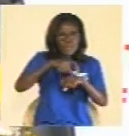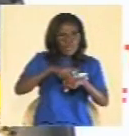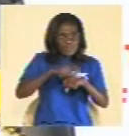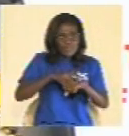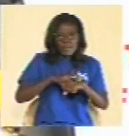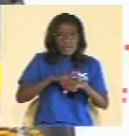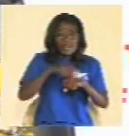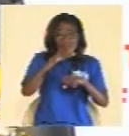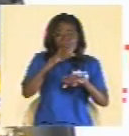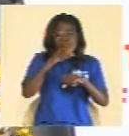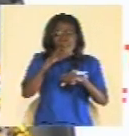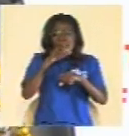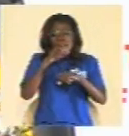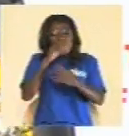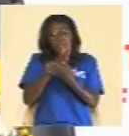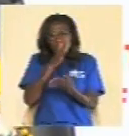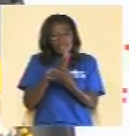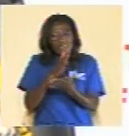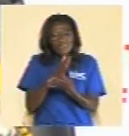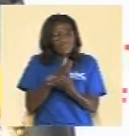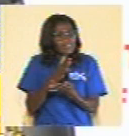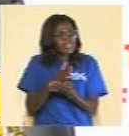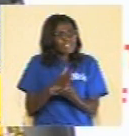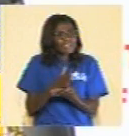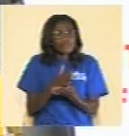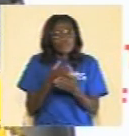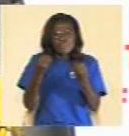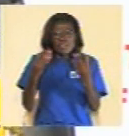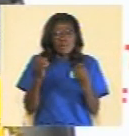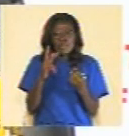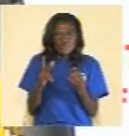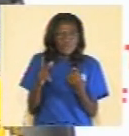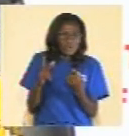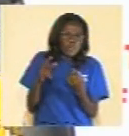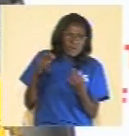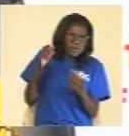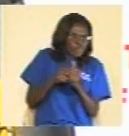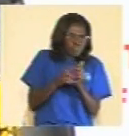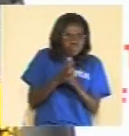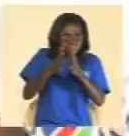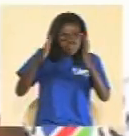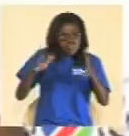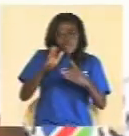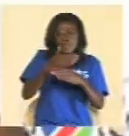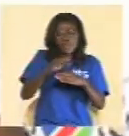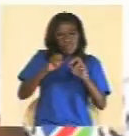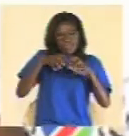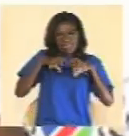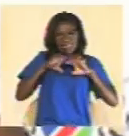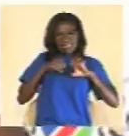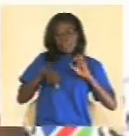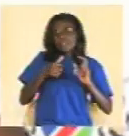those who are affected, we really have some of them that are severely affected by this. And it's high time that someone can